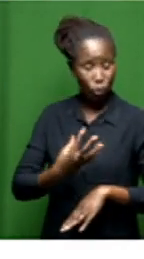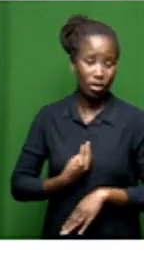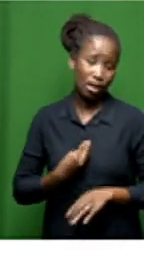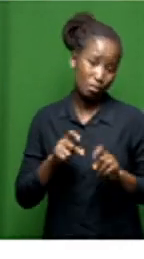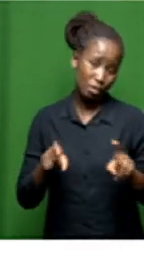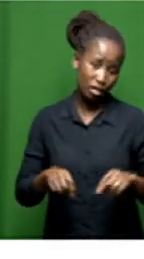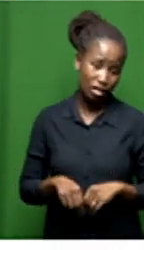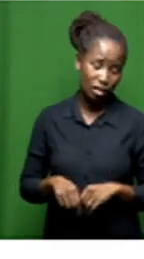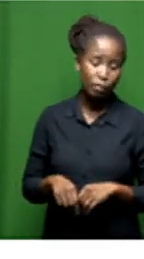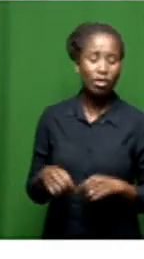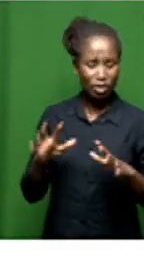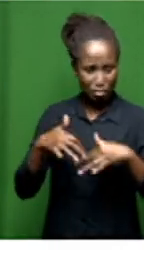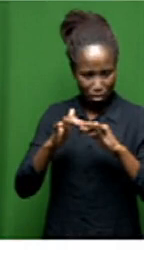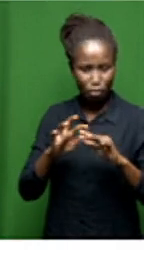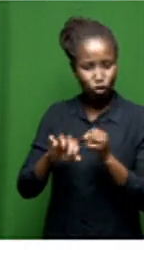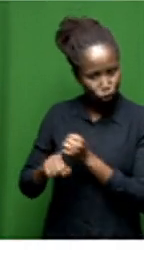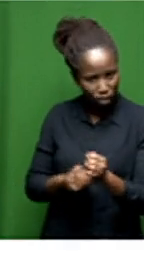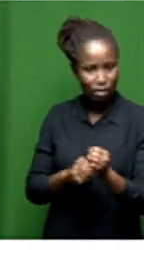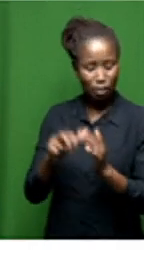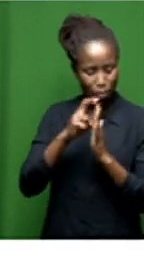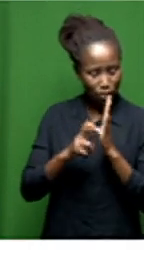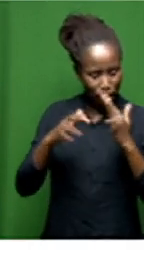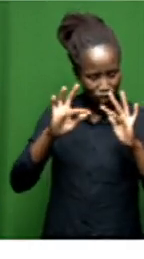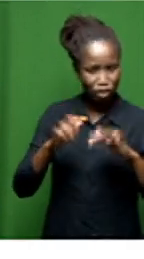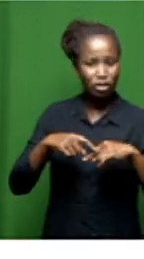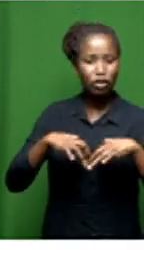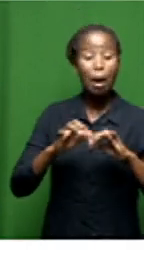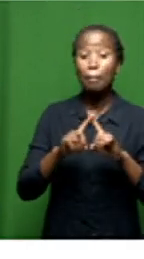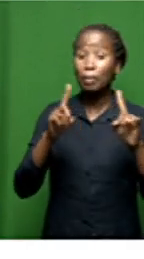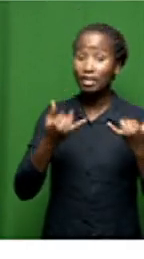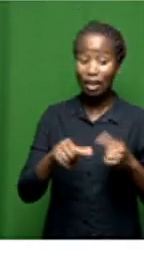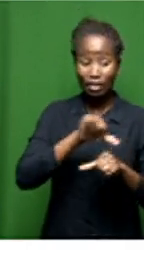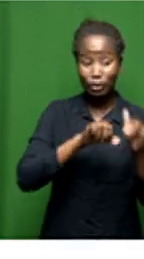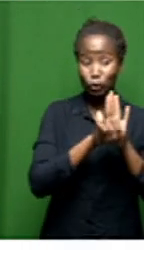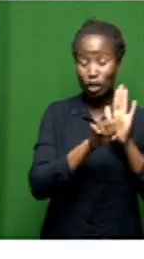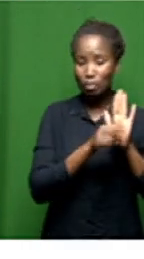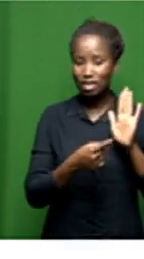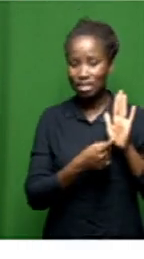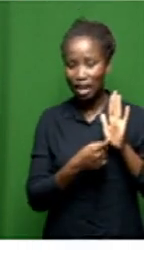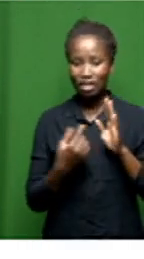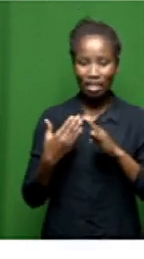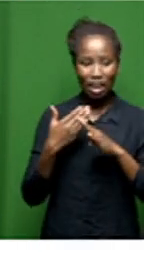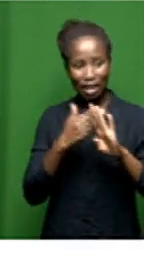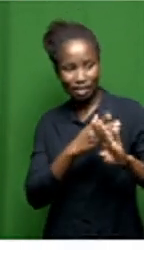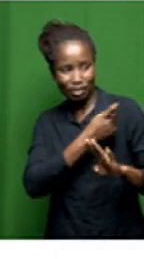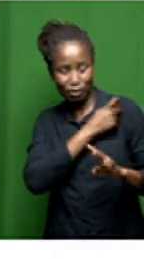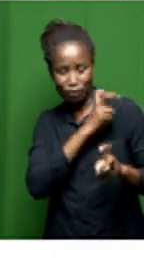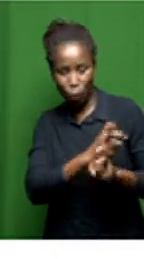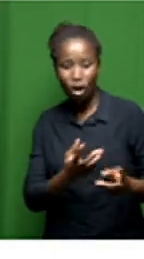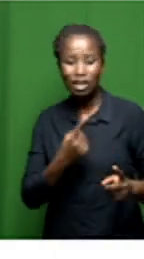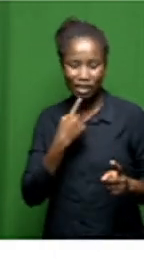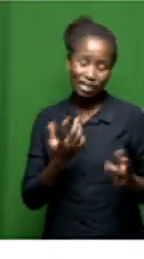many strategies that are being put, but our fight against that social media, the anti-vaxxers, is enormous. It's ginormous. We